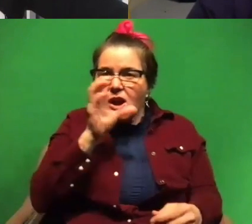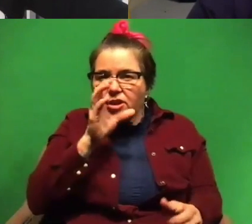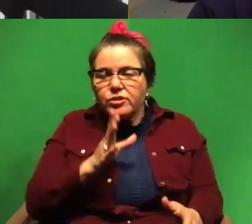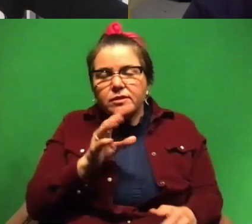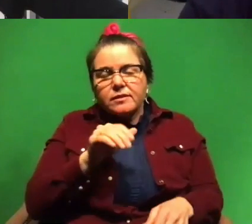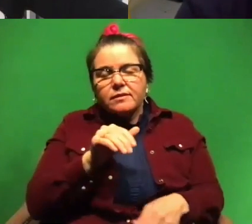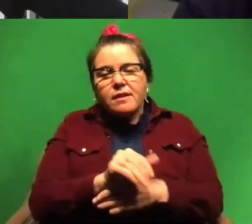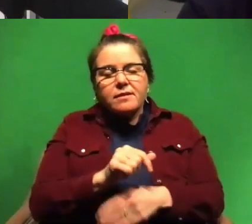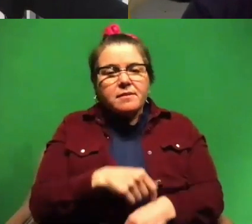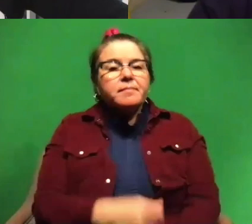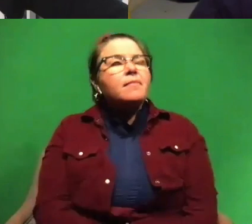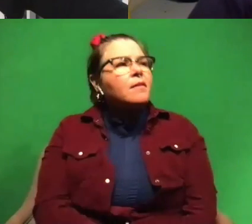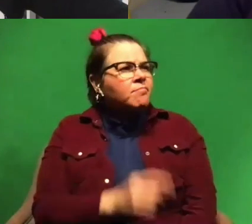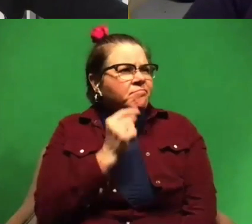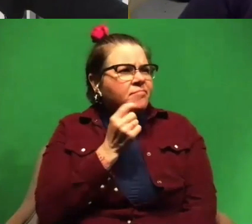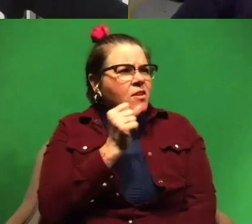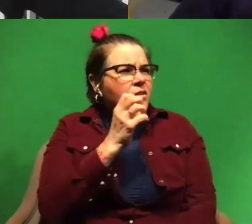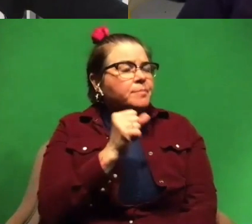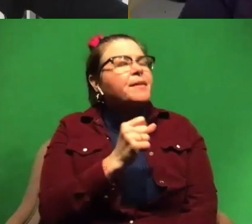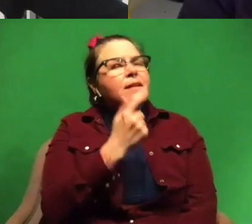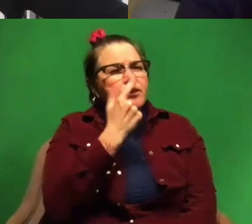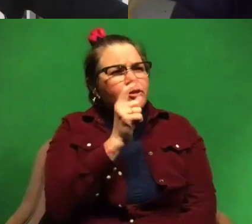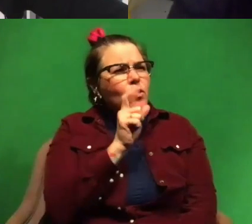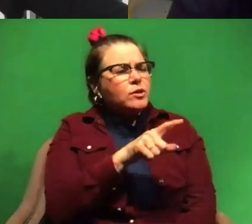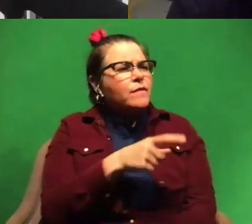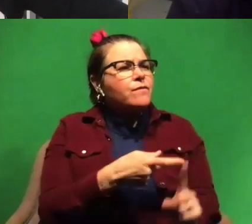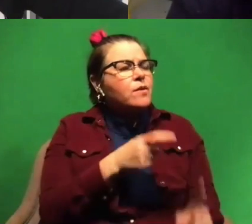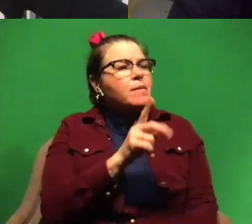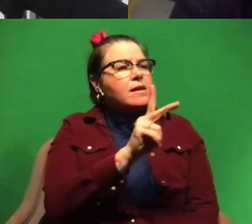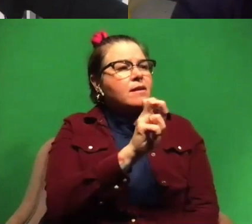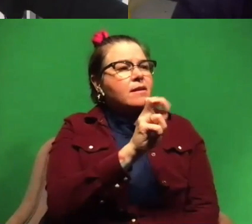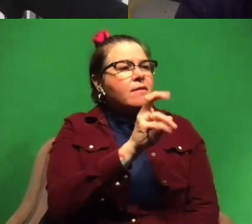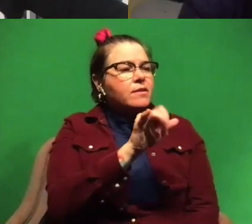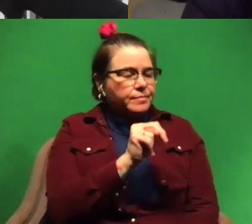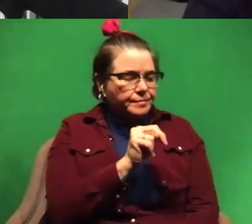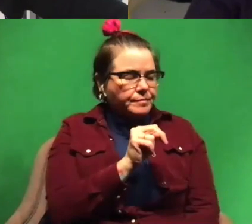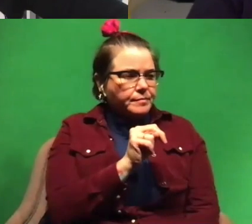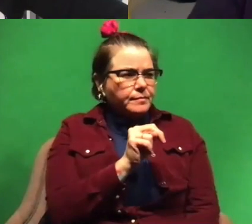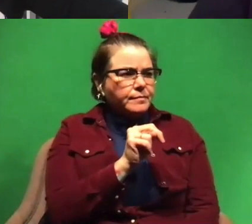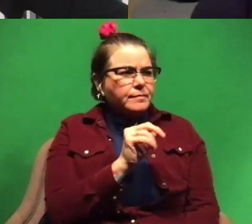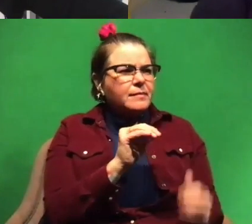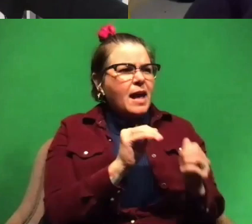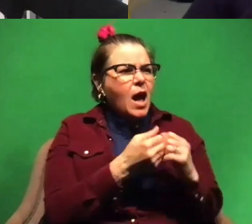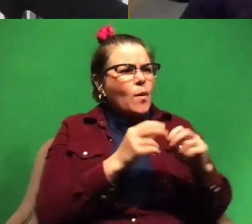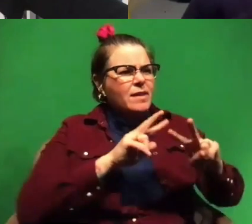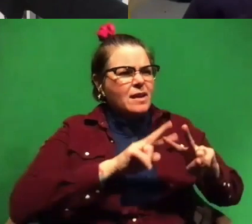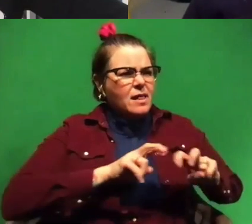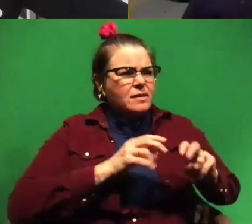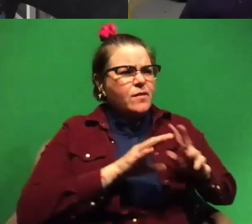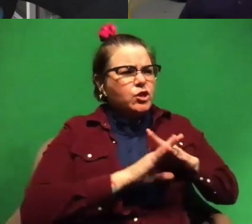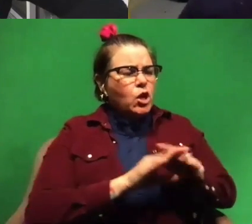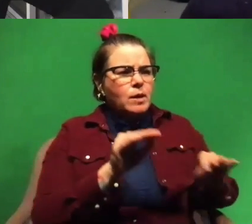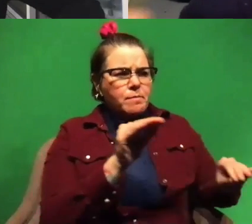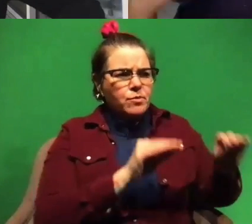cool. That's awesome. We've got a really interesting question here from Kevin. How can the analysis of shark